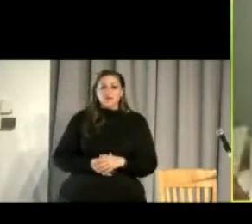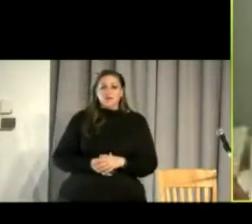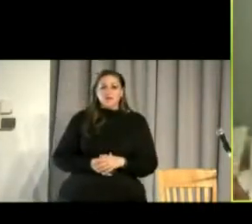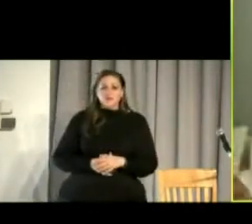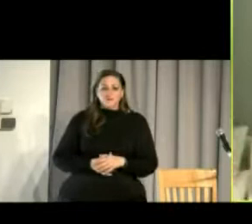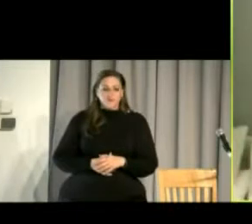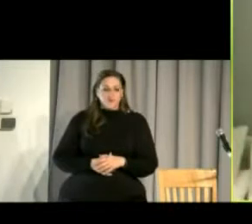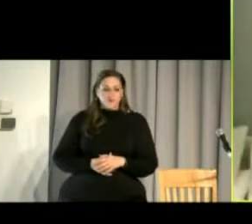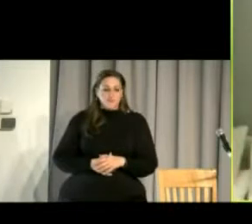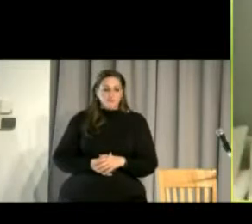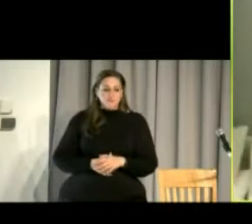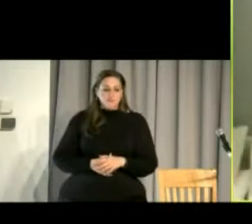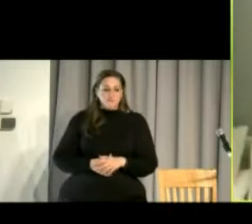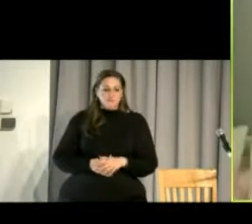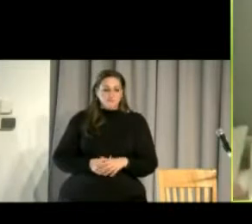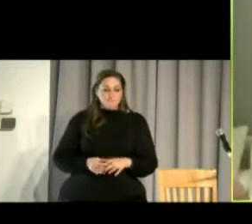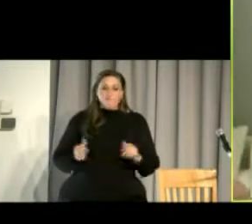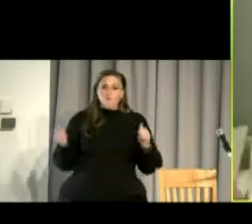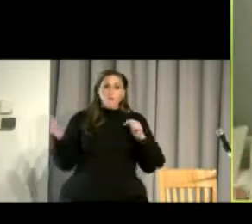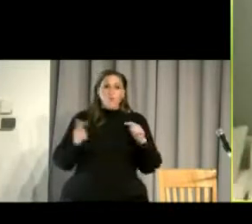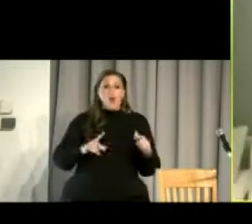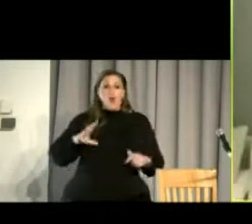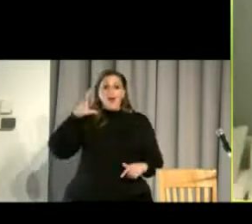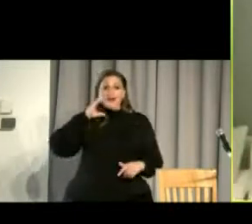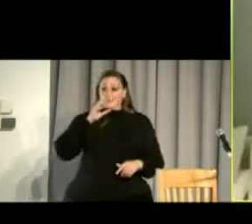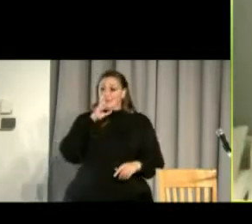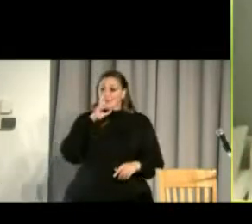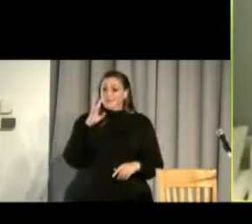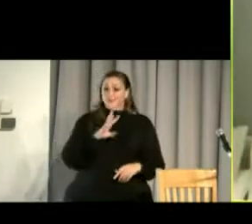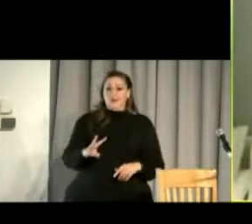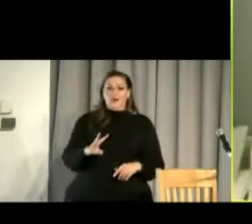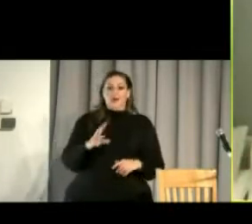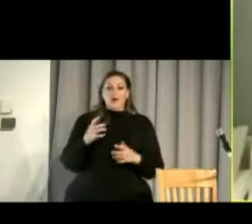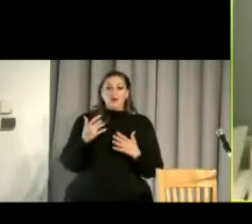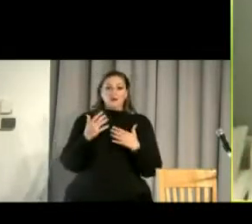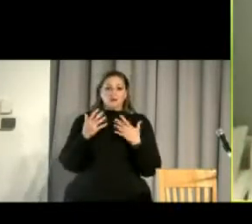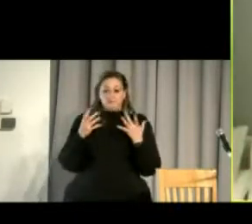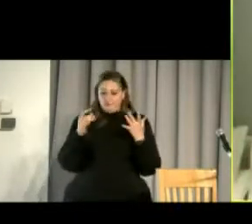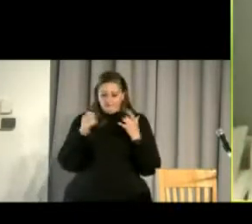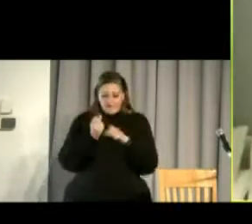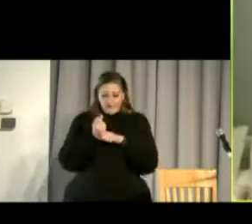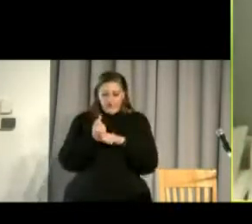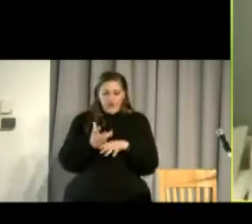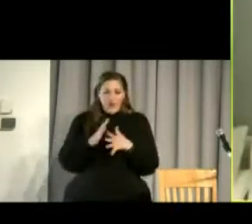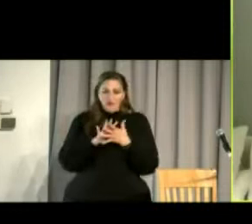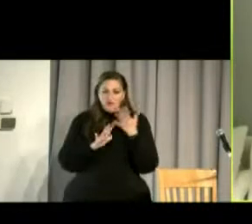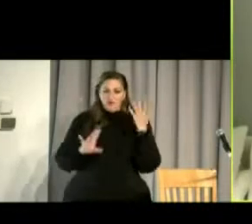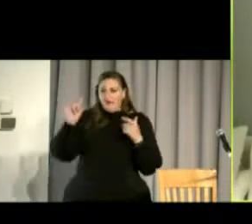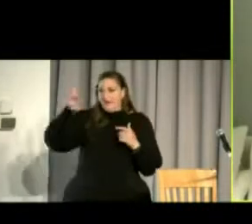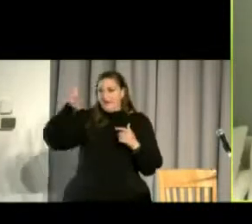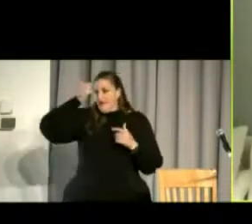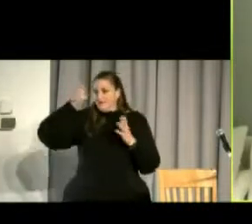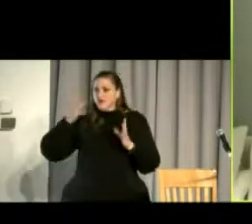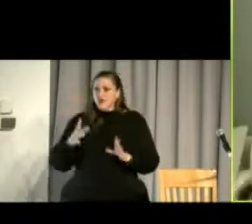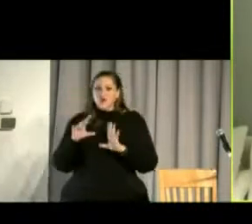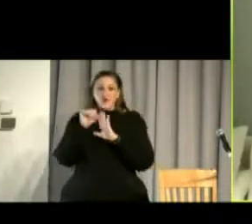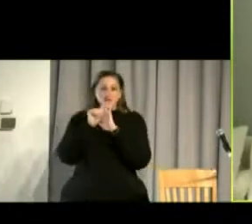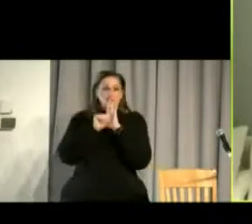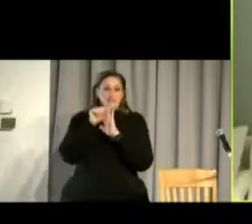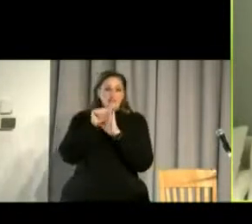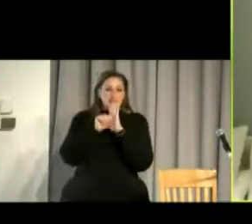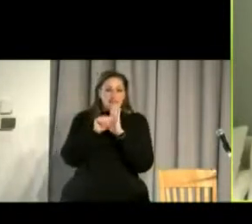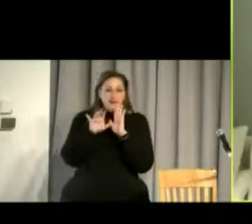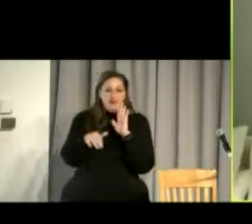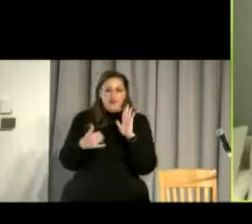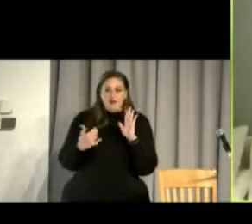Everybody did. Everybody experienced the neglect. I think that also caused, the governor and the state legislators to